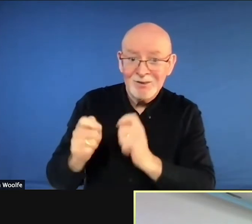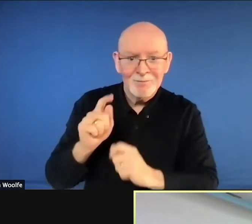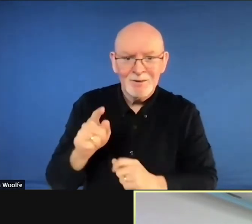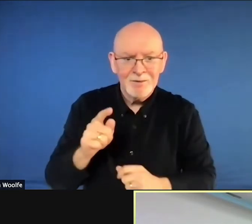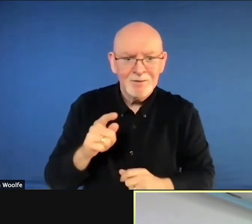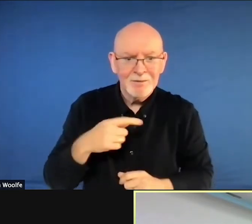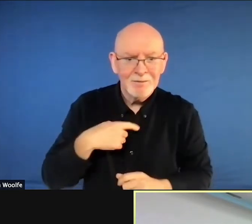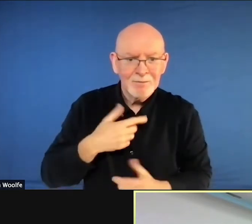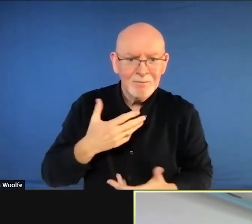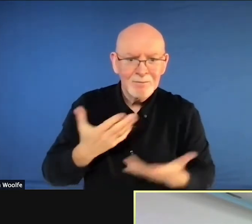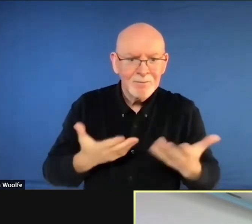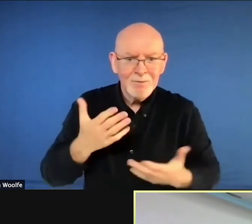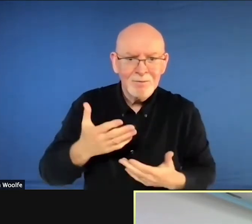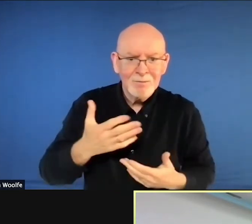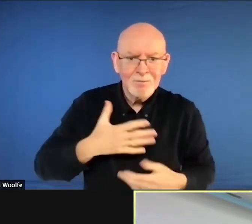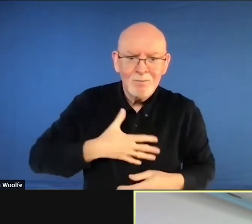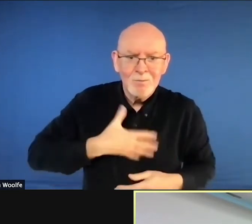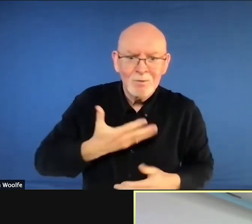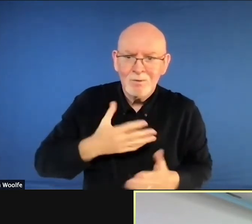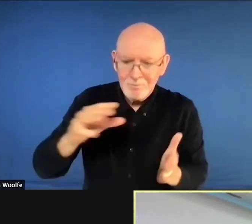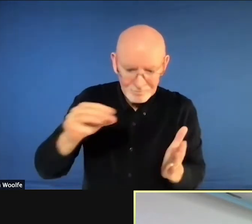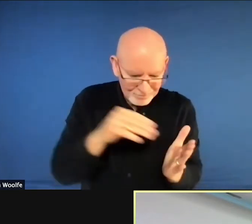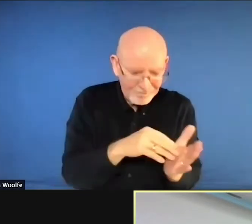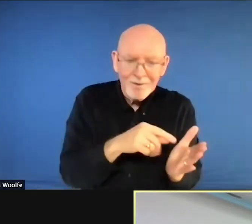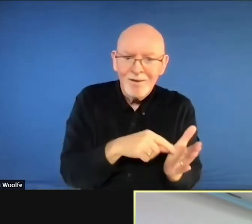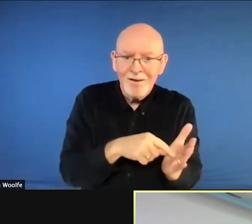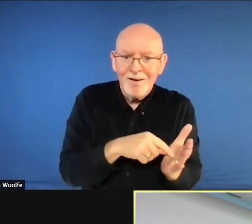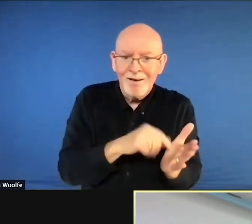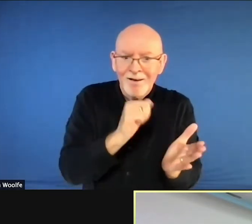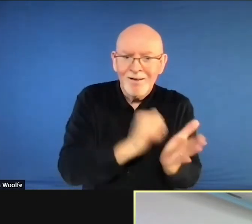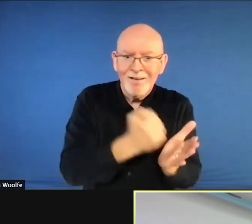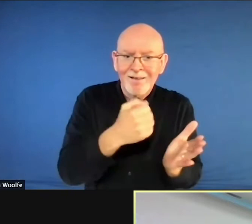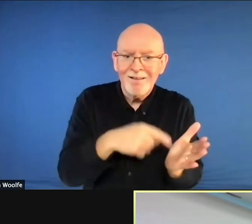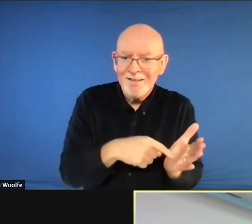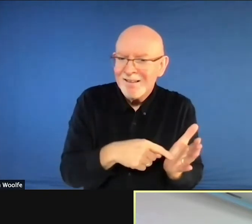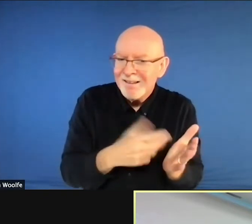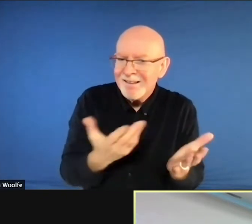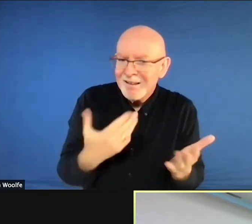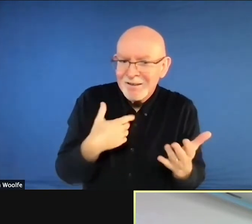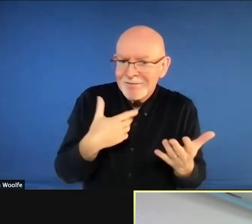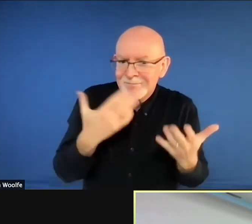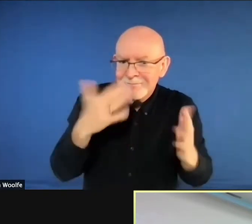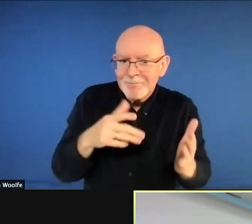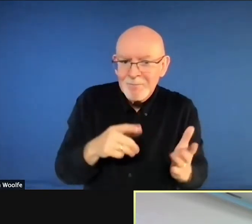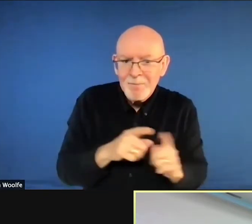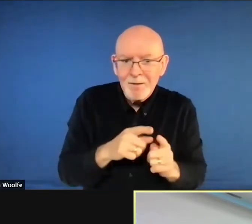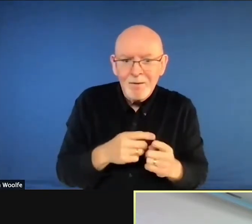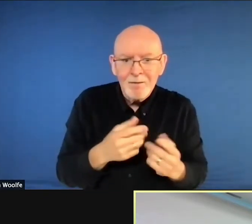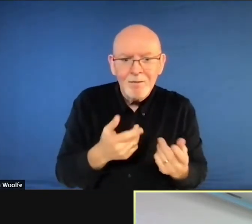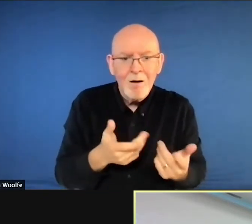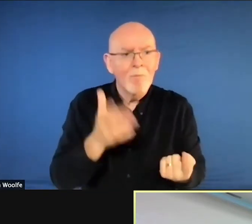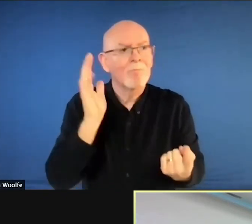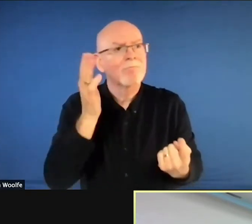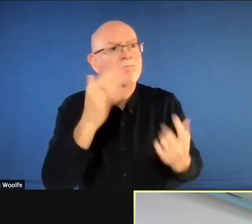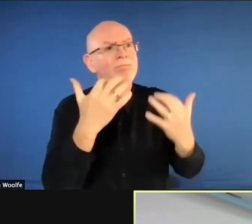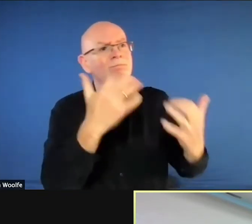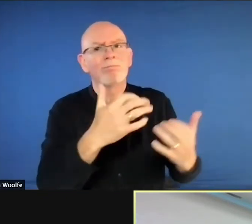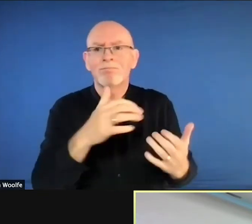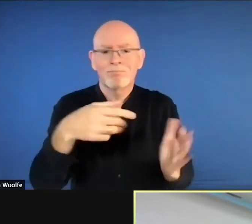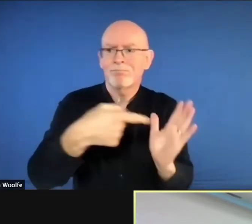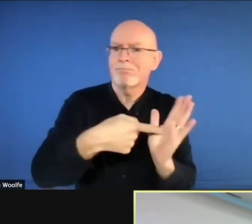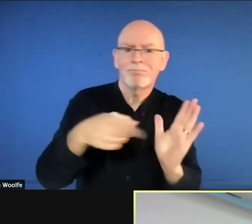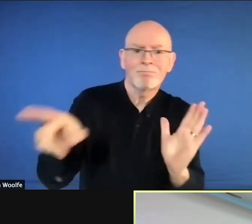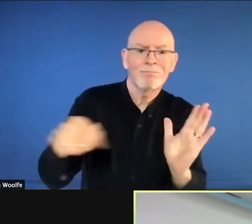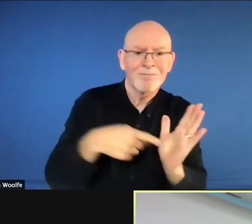that's the way I see how we should be implemented and applying the do no harm